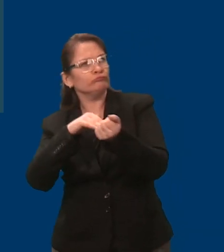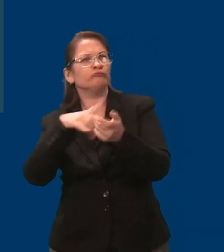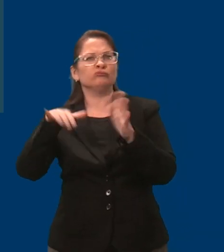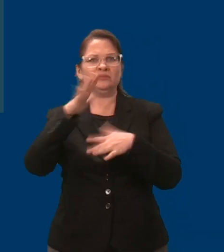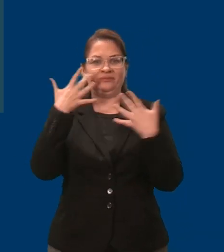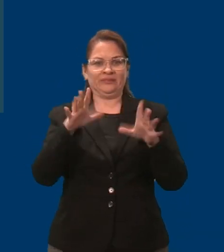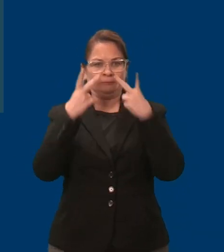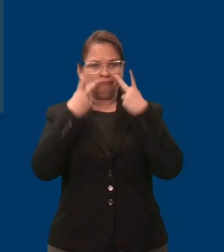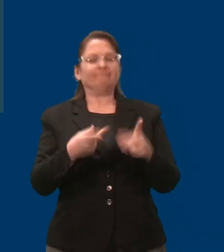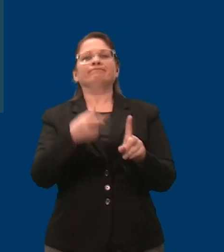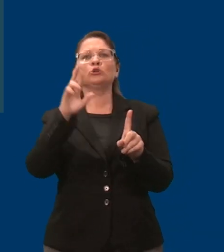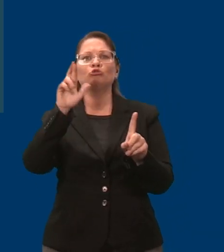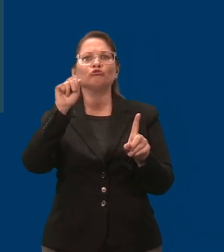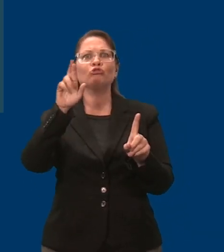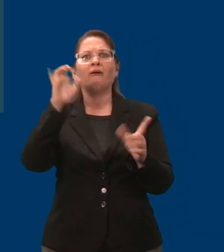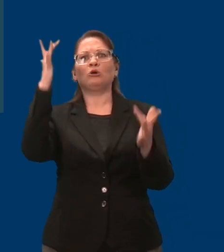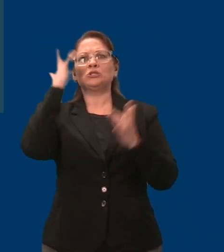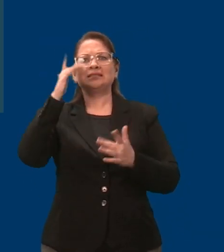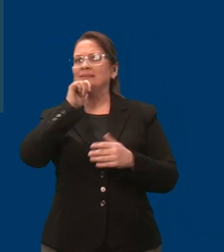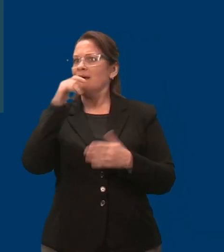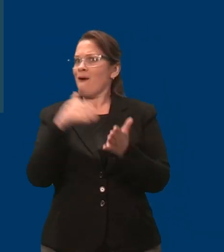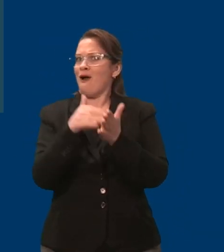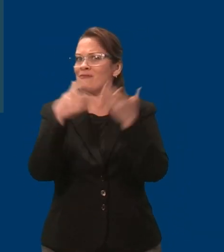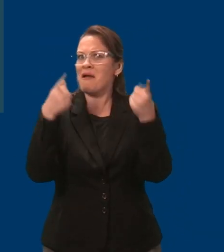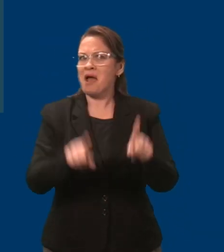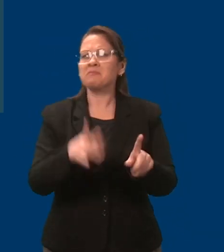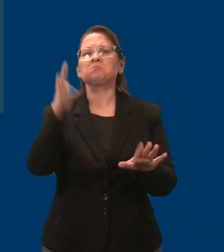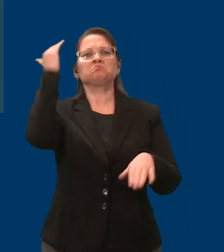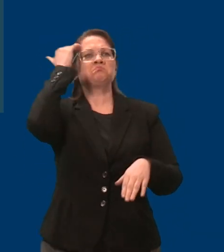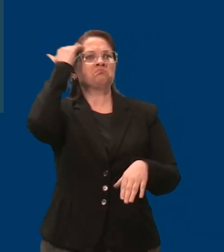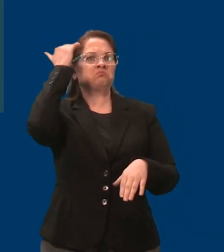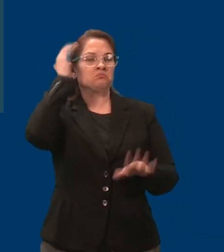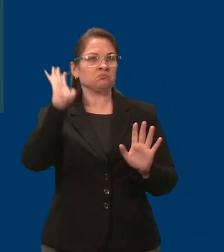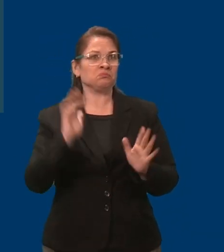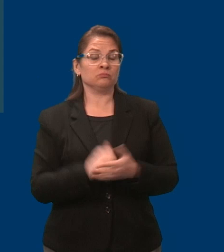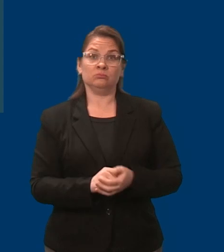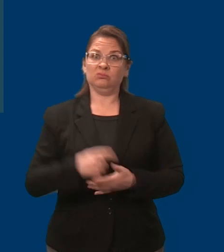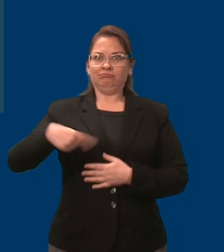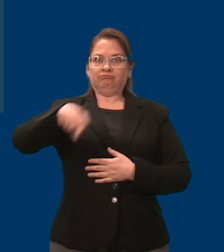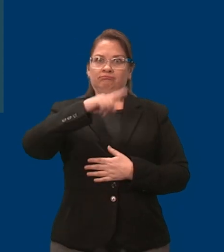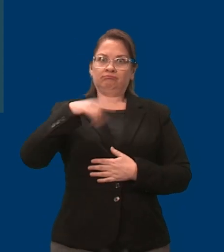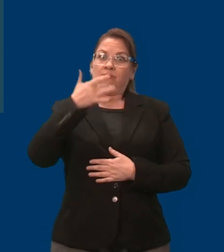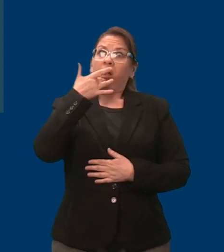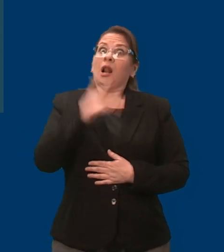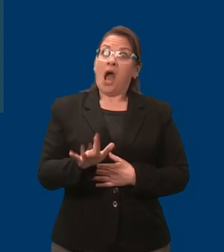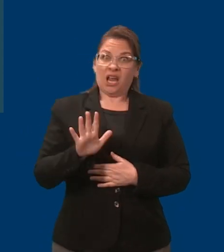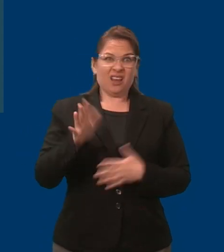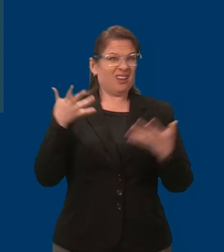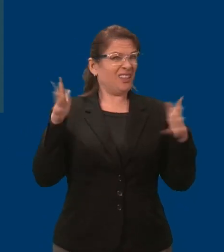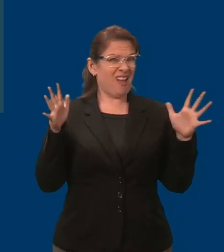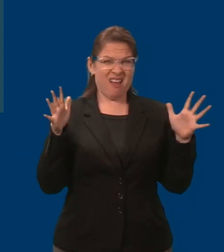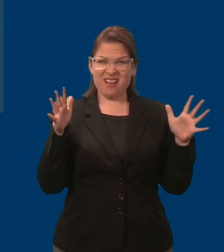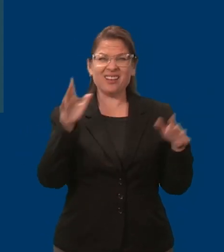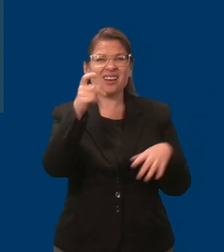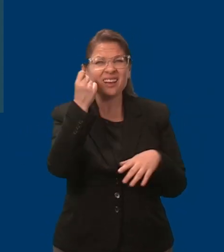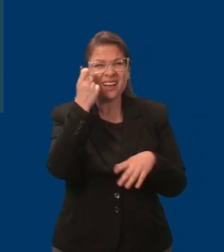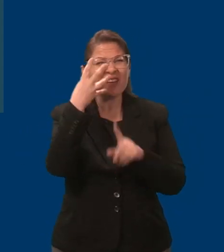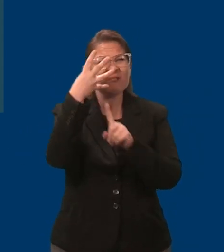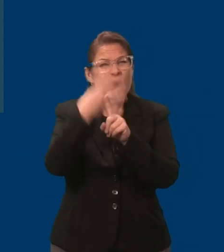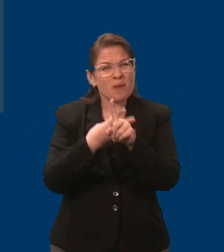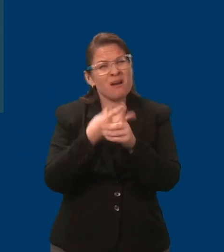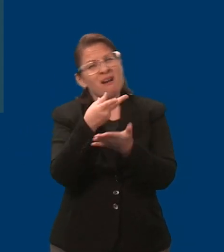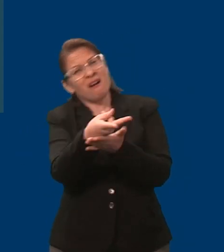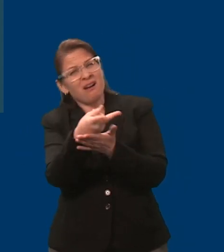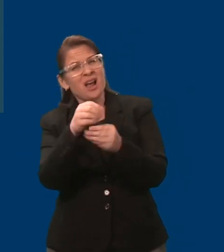had some knowledge on treatment. Those are the only lucky things about being in a hospital for 4 months with your new child. But you know who is